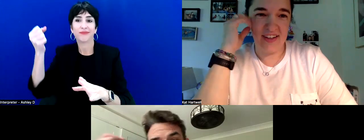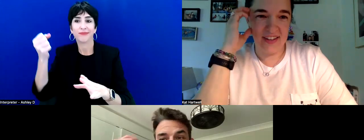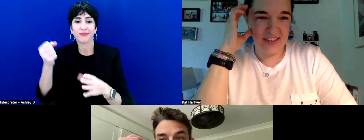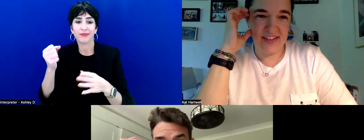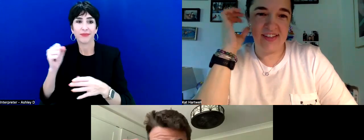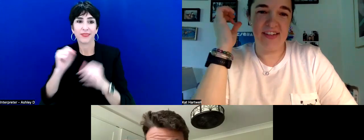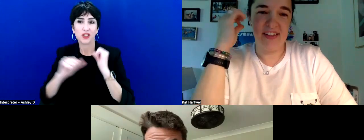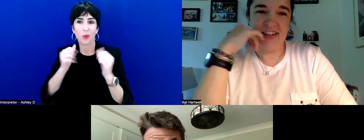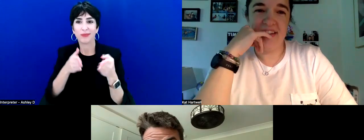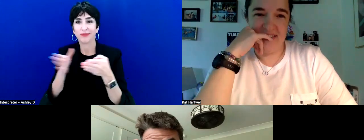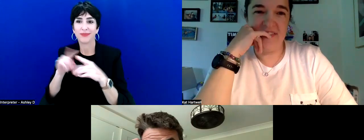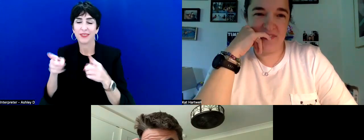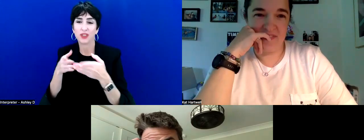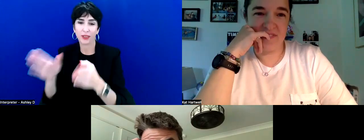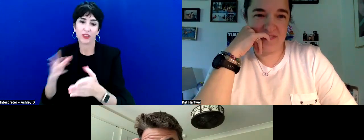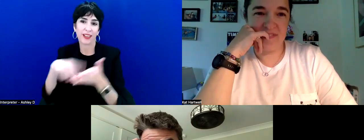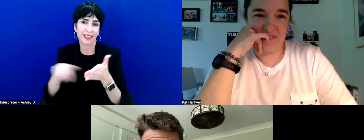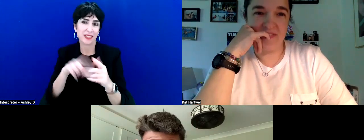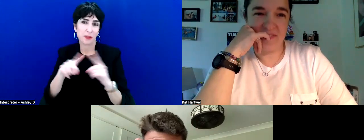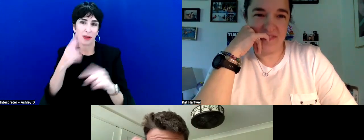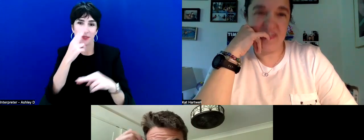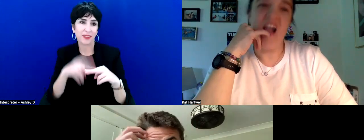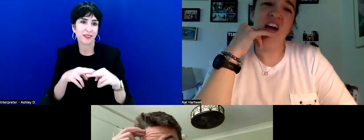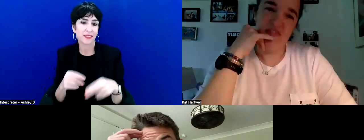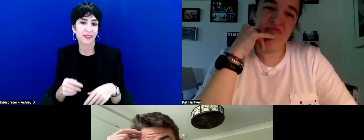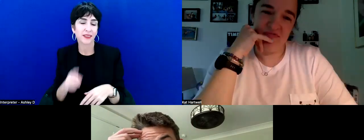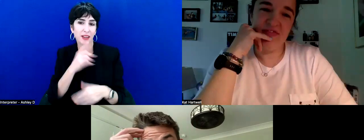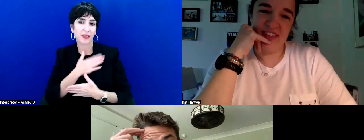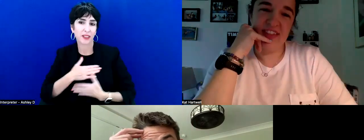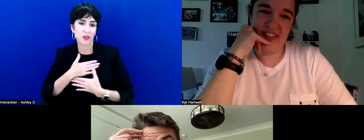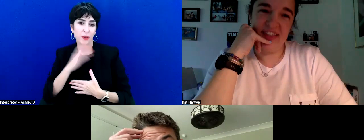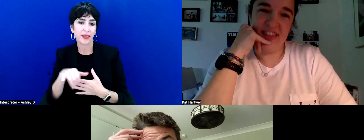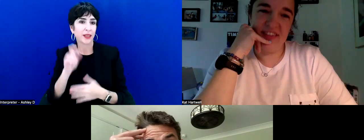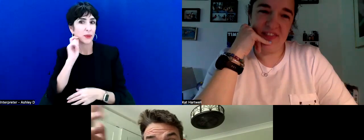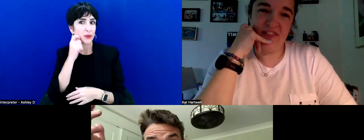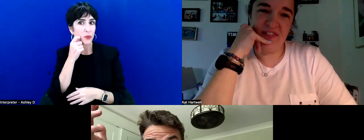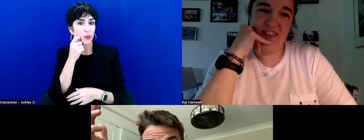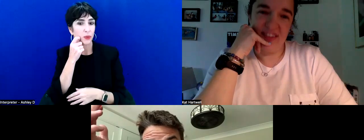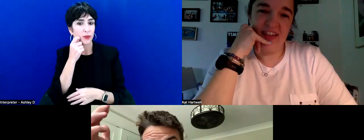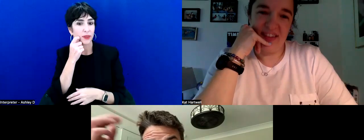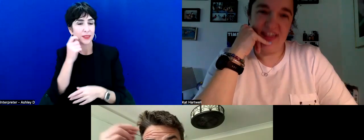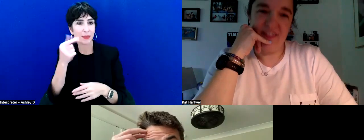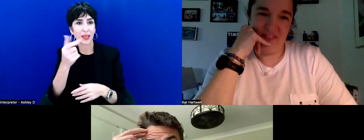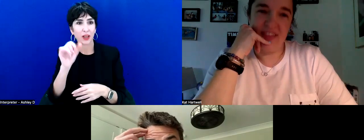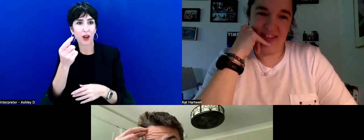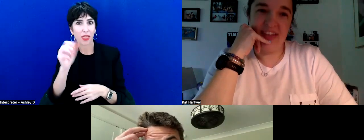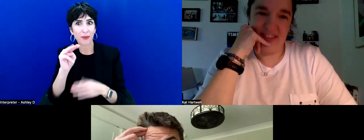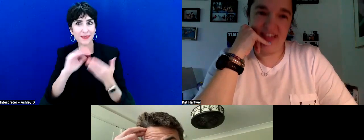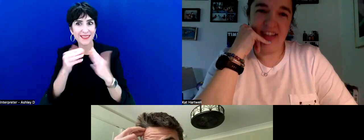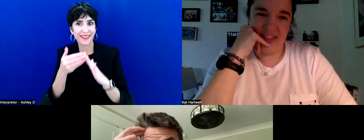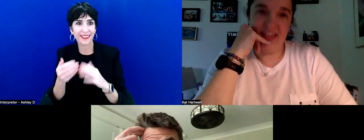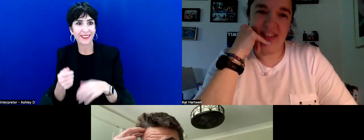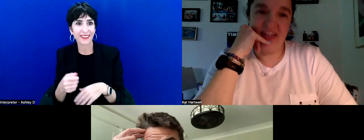it got canceled. But it was a lot of fun. I really enjoyed that, and it was cool to like be in Gotham City,